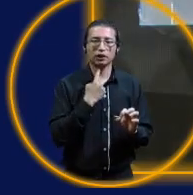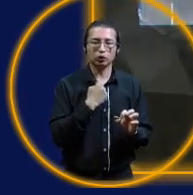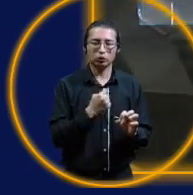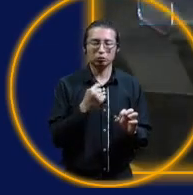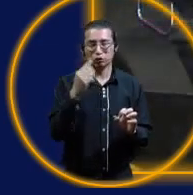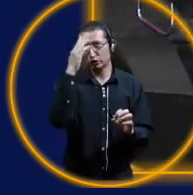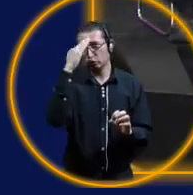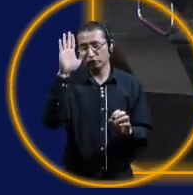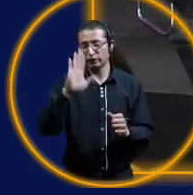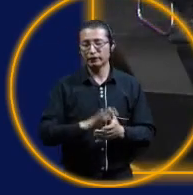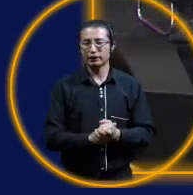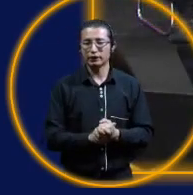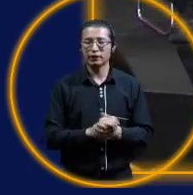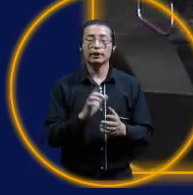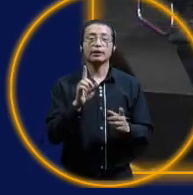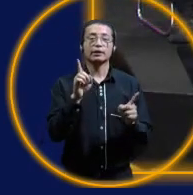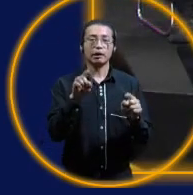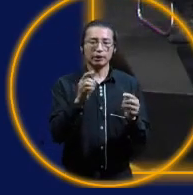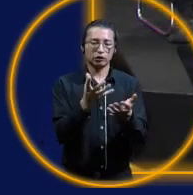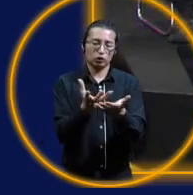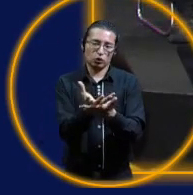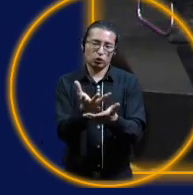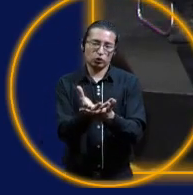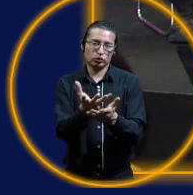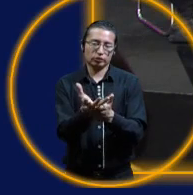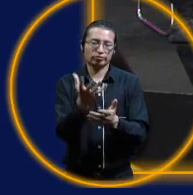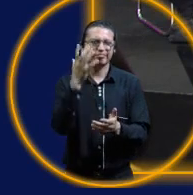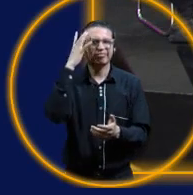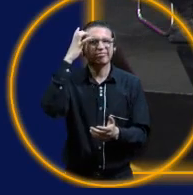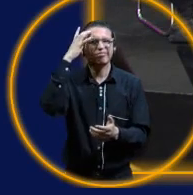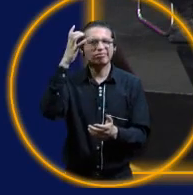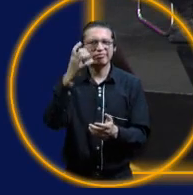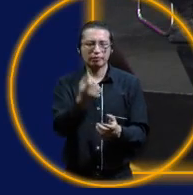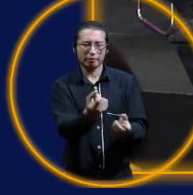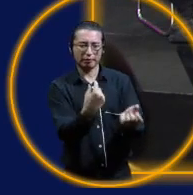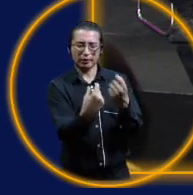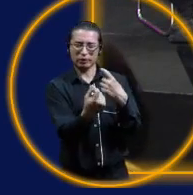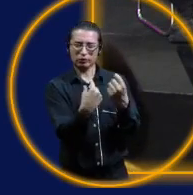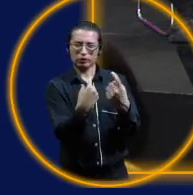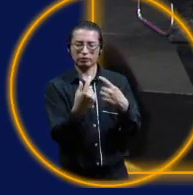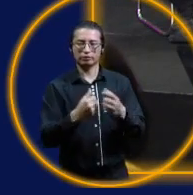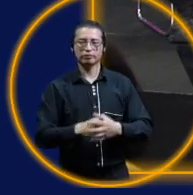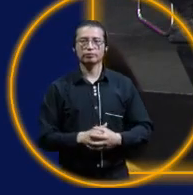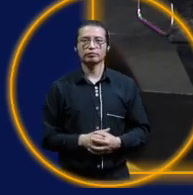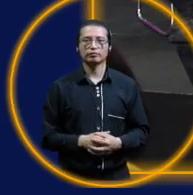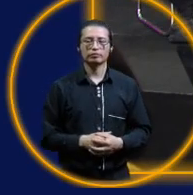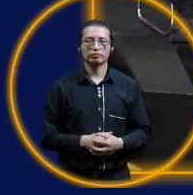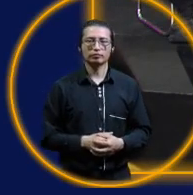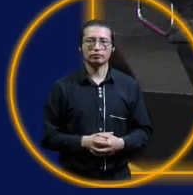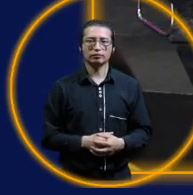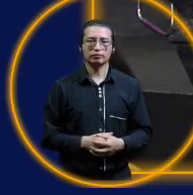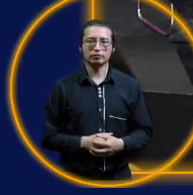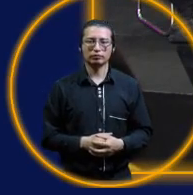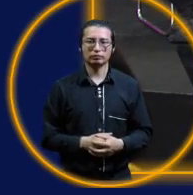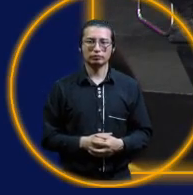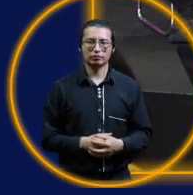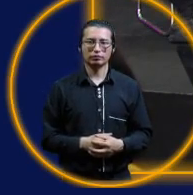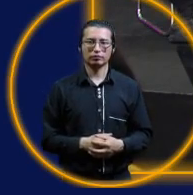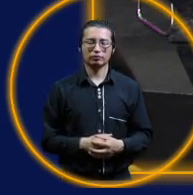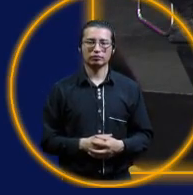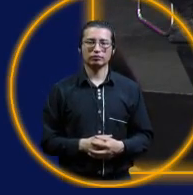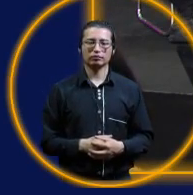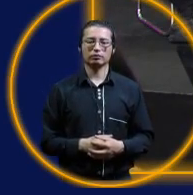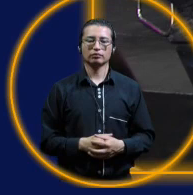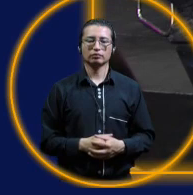I'd also like to recommend, because your question seems to be about retaining your authenticity.